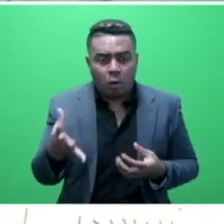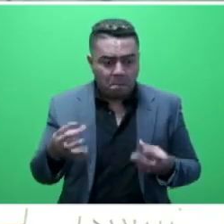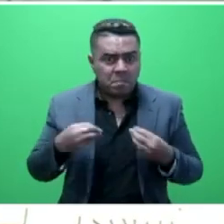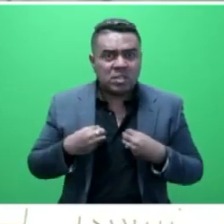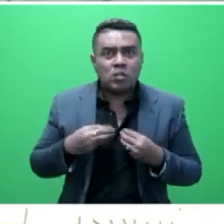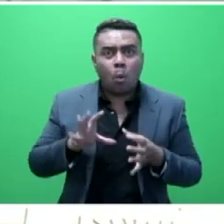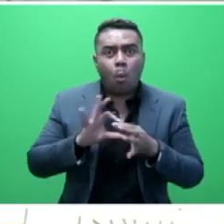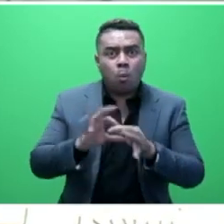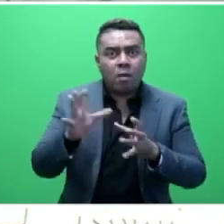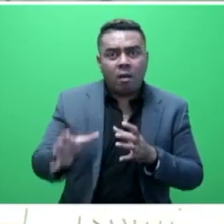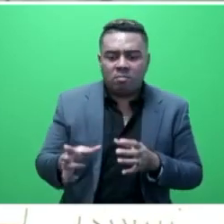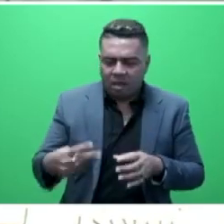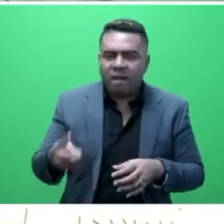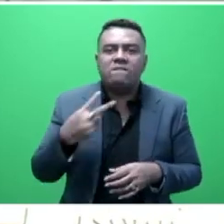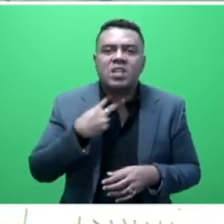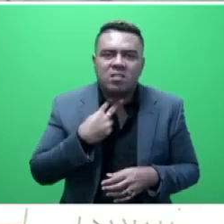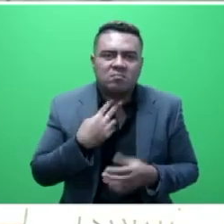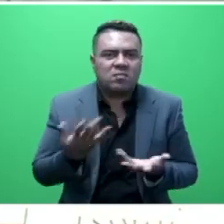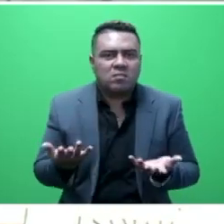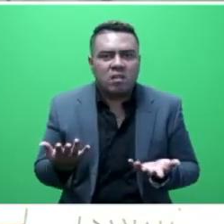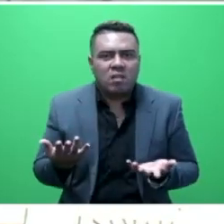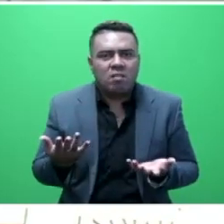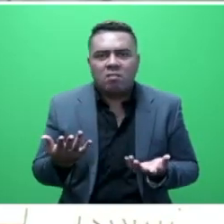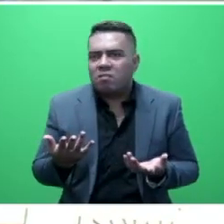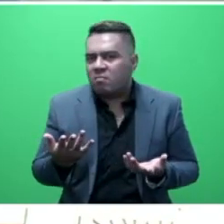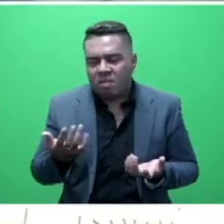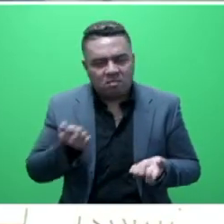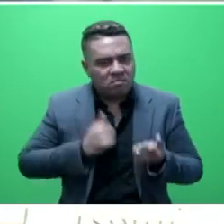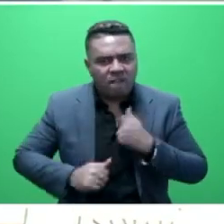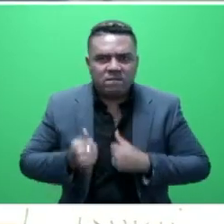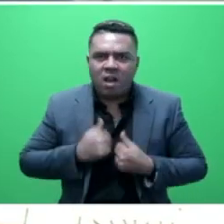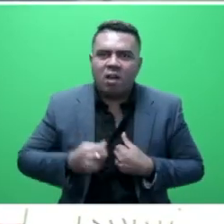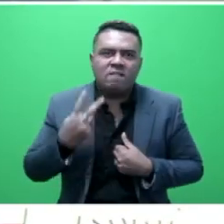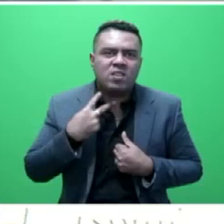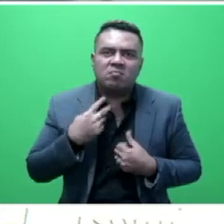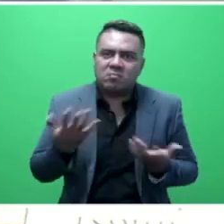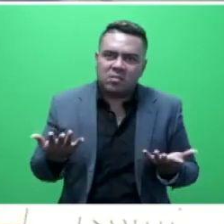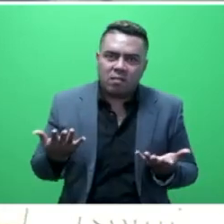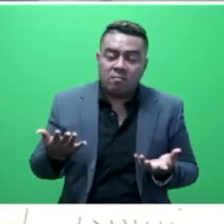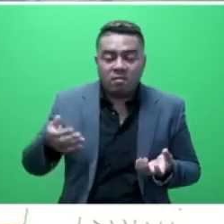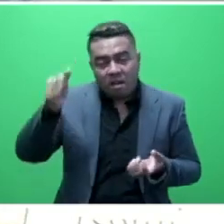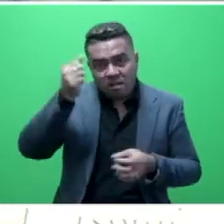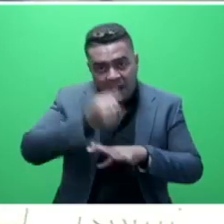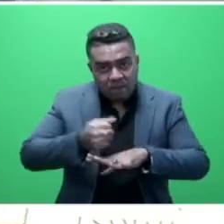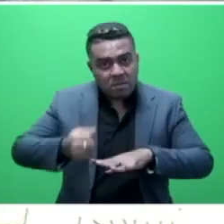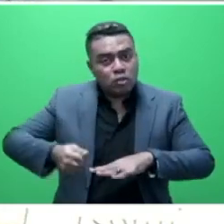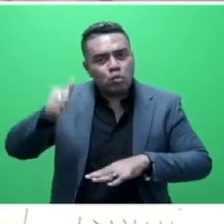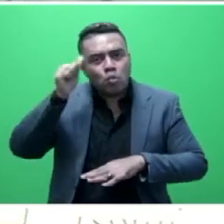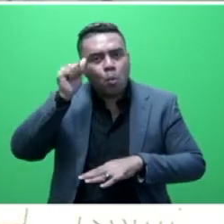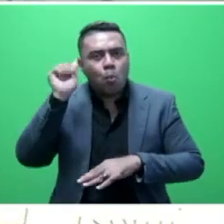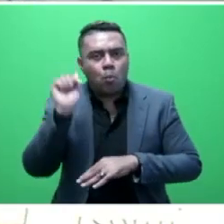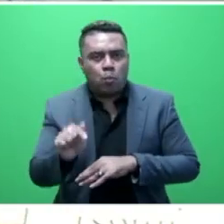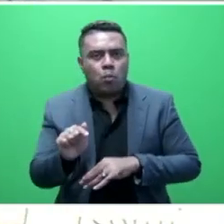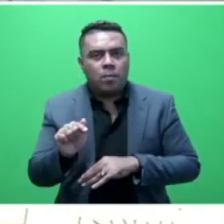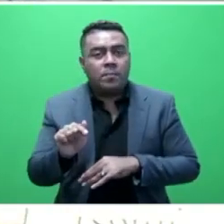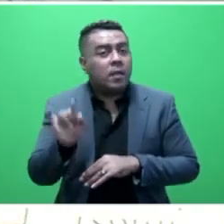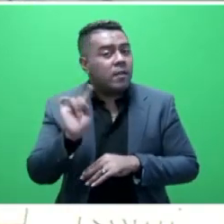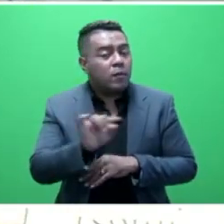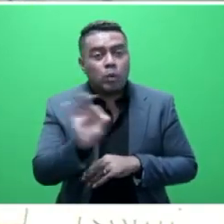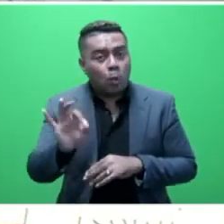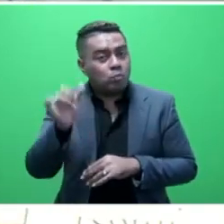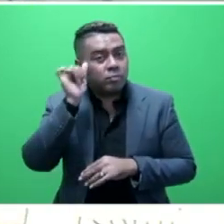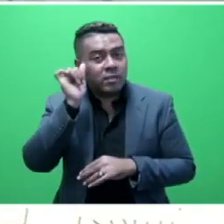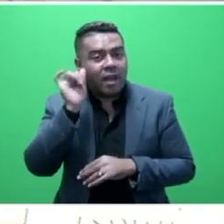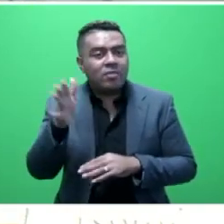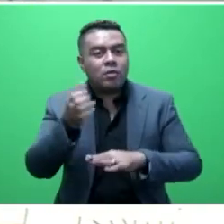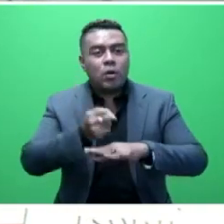owners are victims too, and their government knows it. We know it. If we don't, Mr. Speaker, sir, and if the